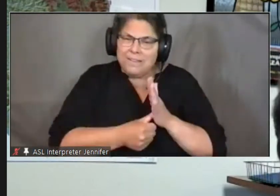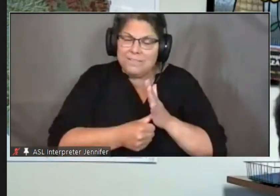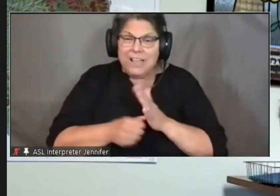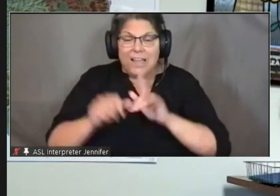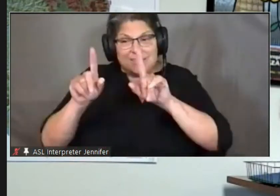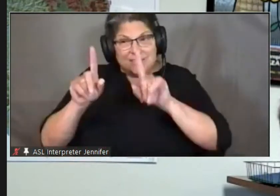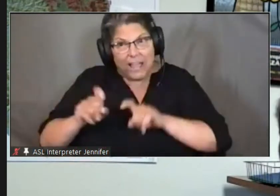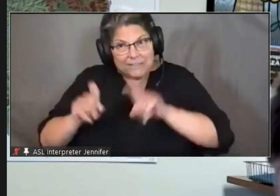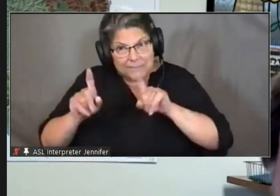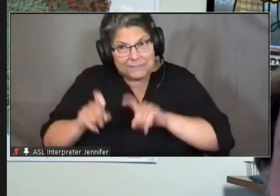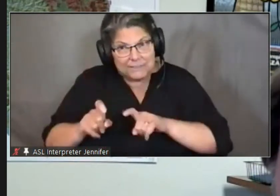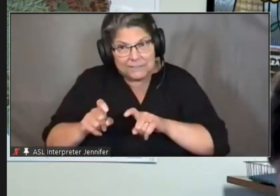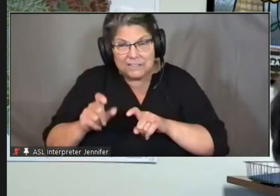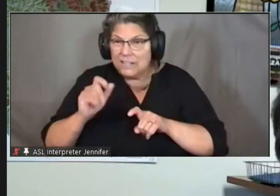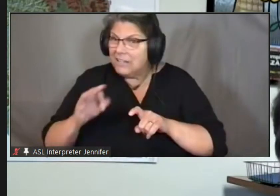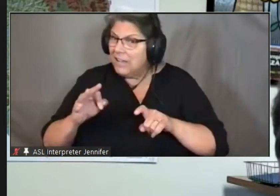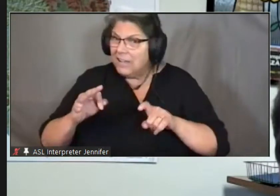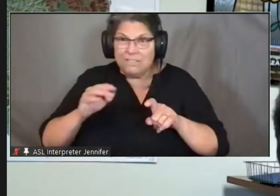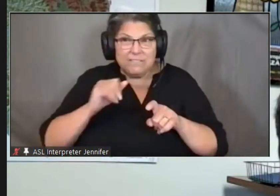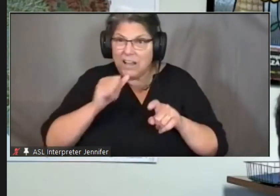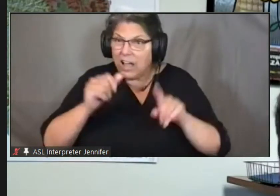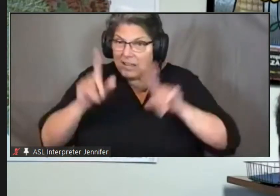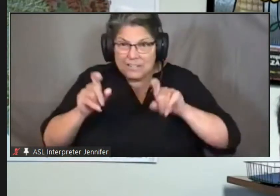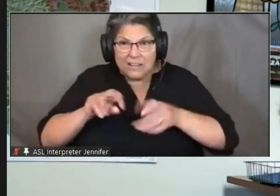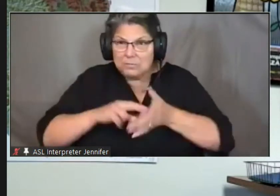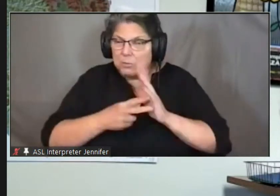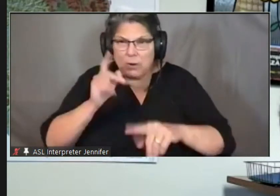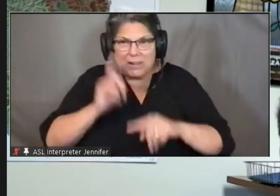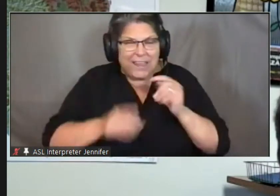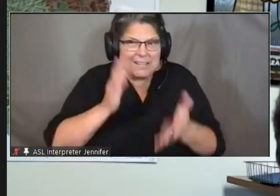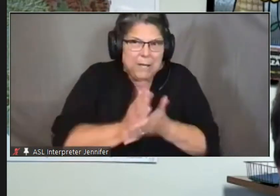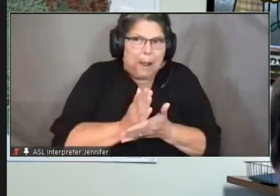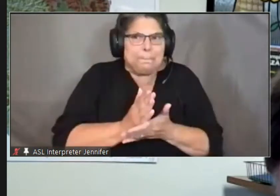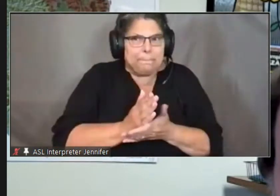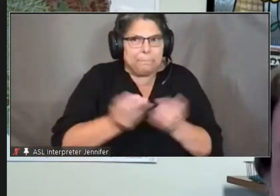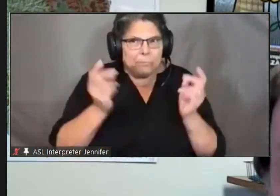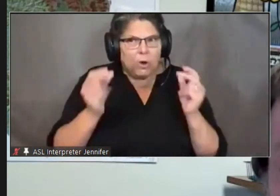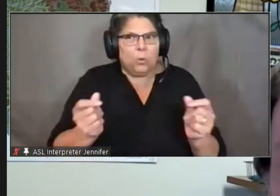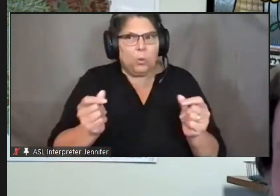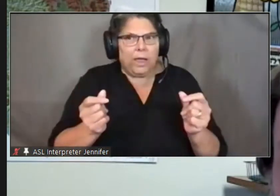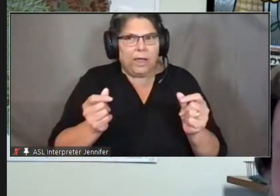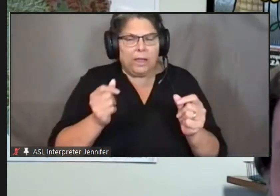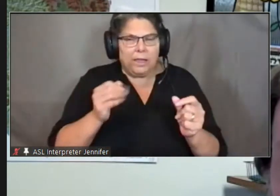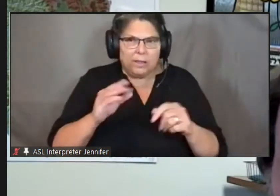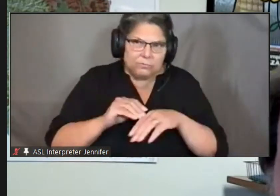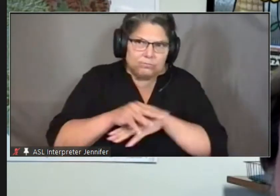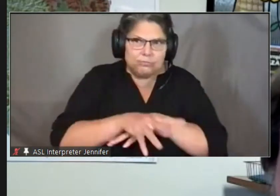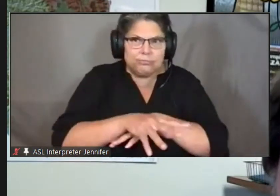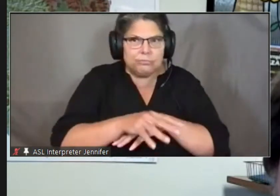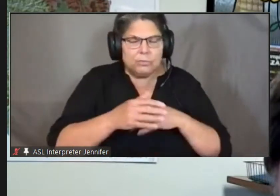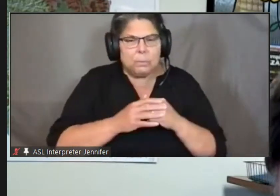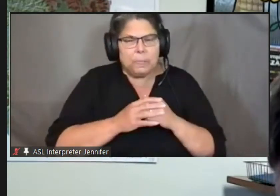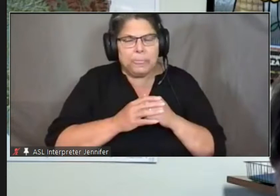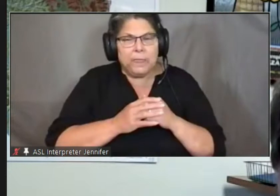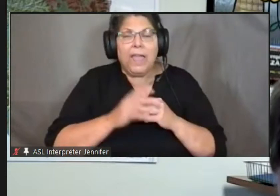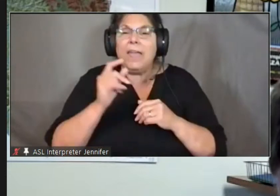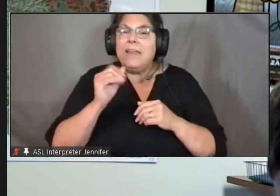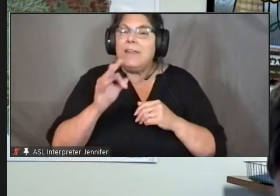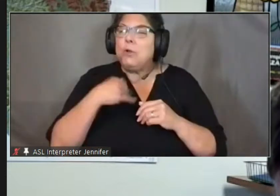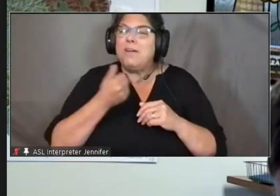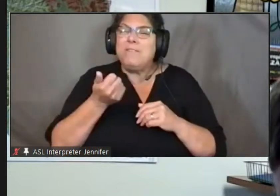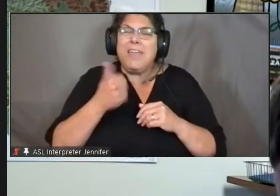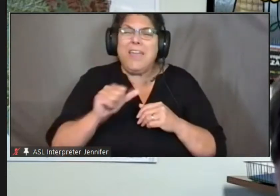catch these outbreaks before they come through. We want to especially advise that anyone who has symptoms, even